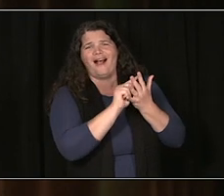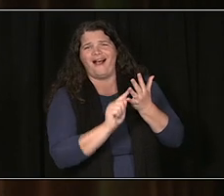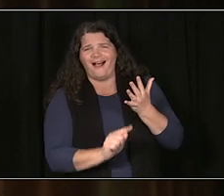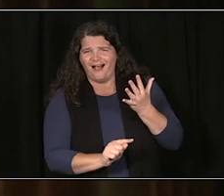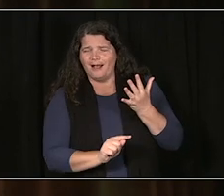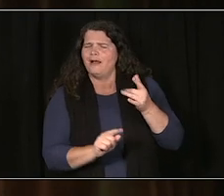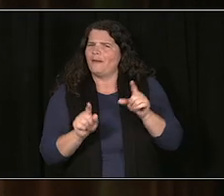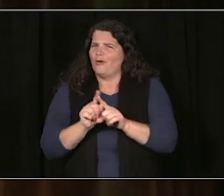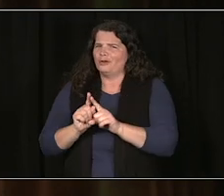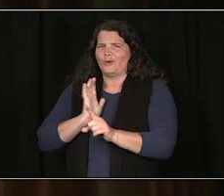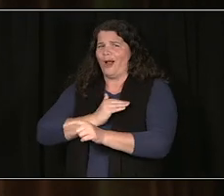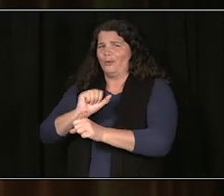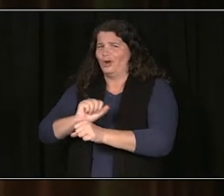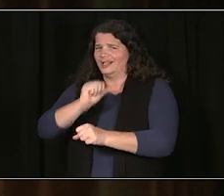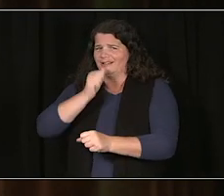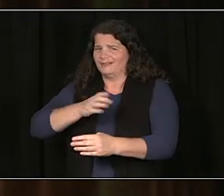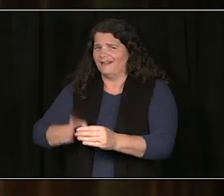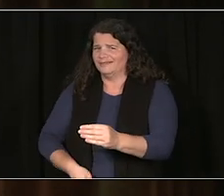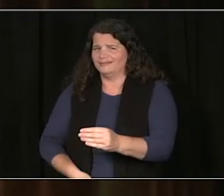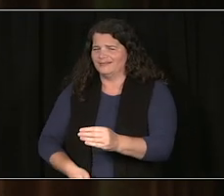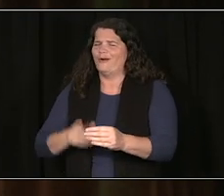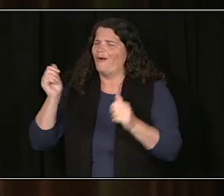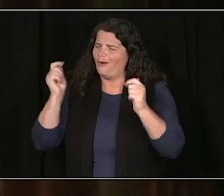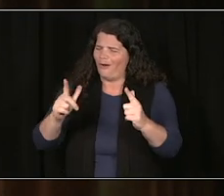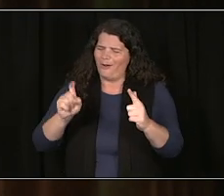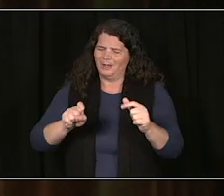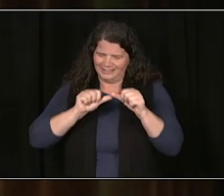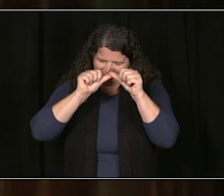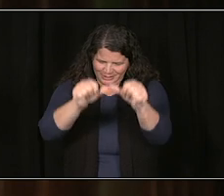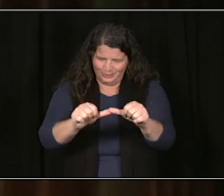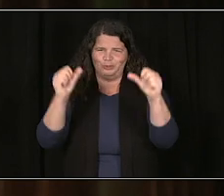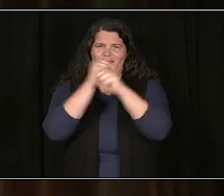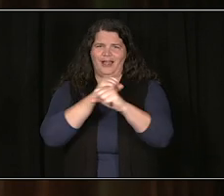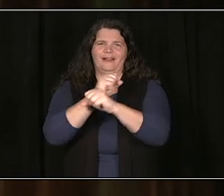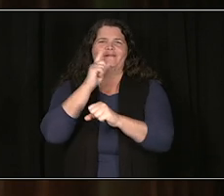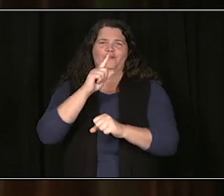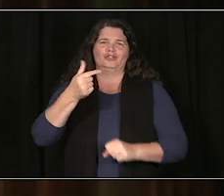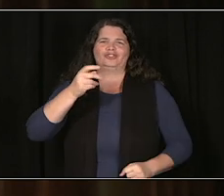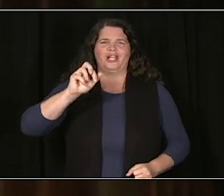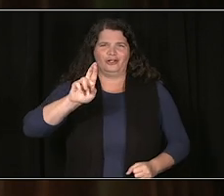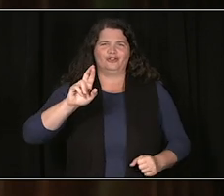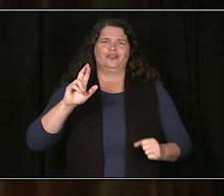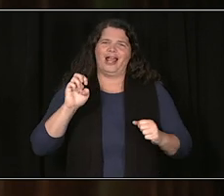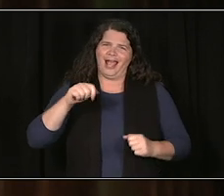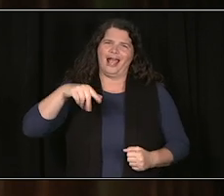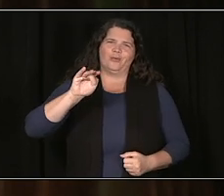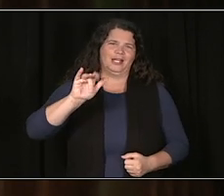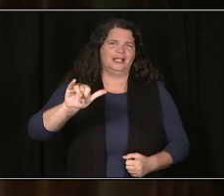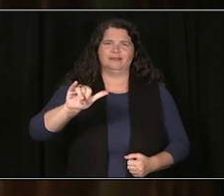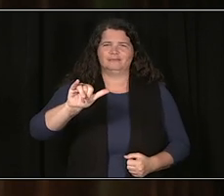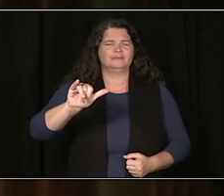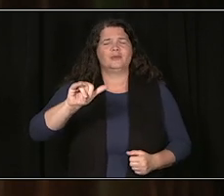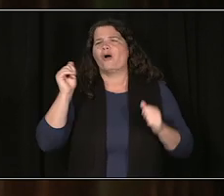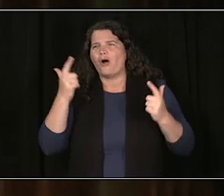us, must be in. Everyone must fight for gender equity, because we all must acknowledge